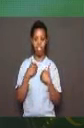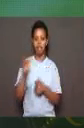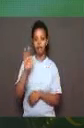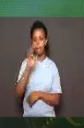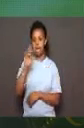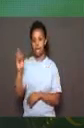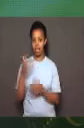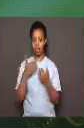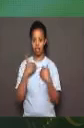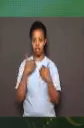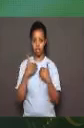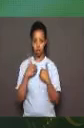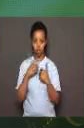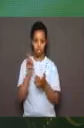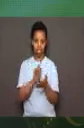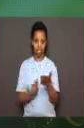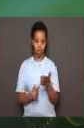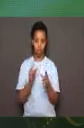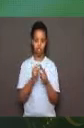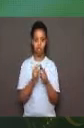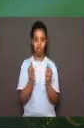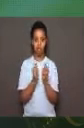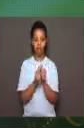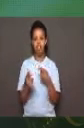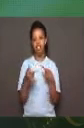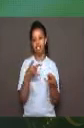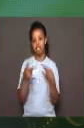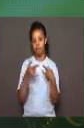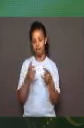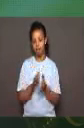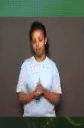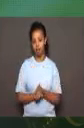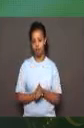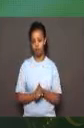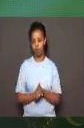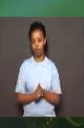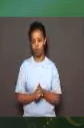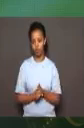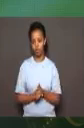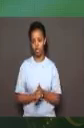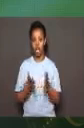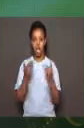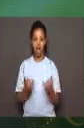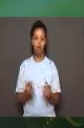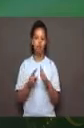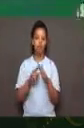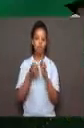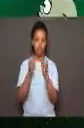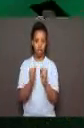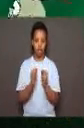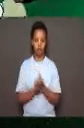statement that best describes it on the right side of the screen. You may begin now.